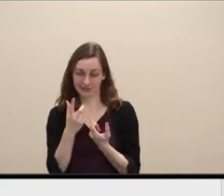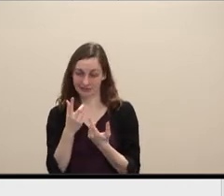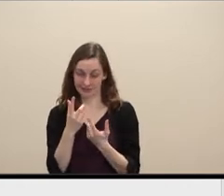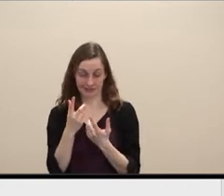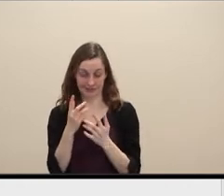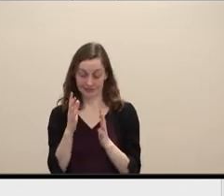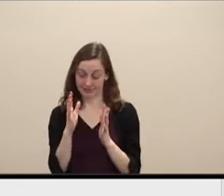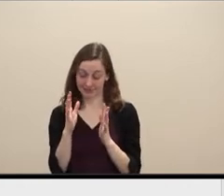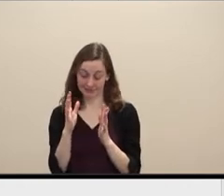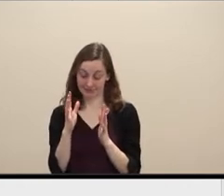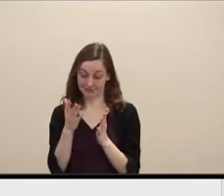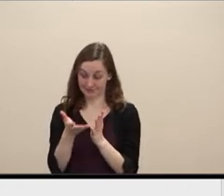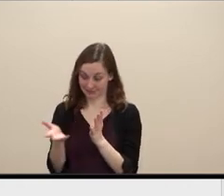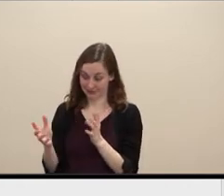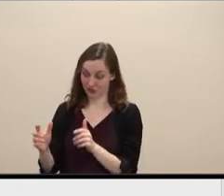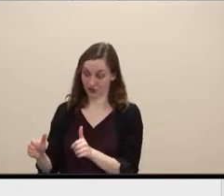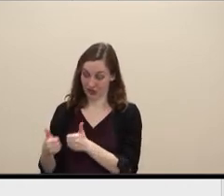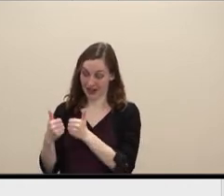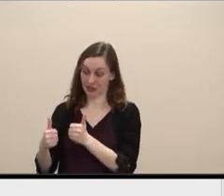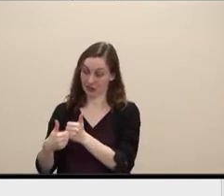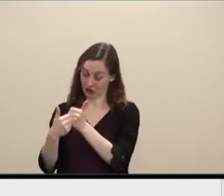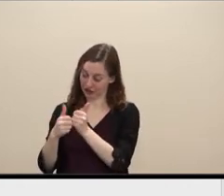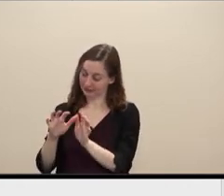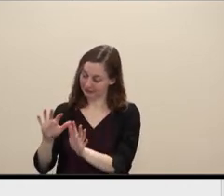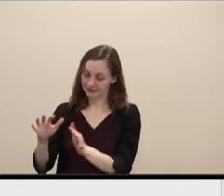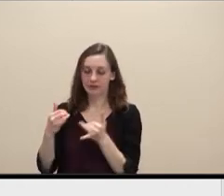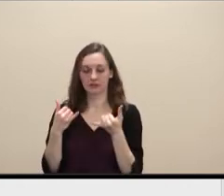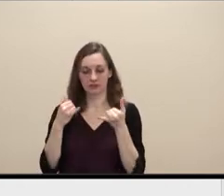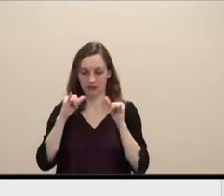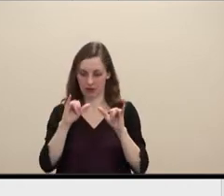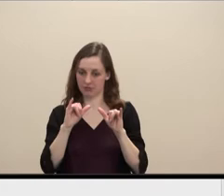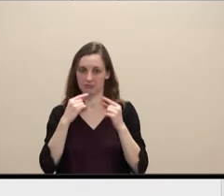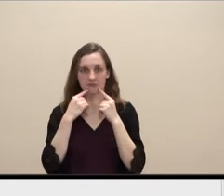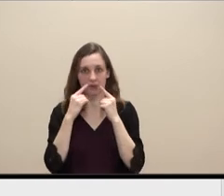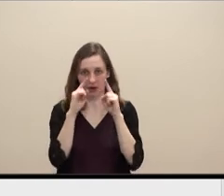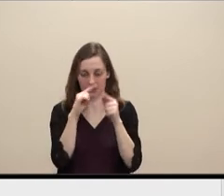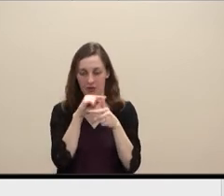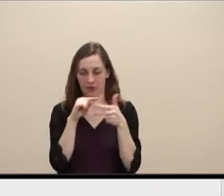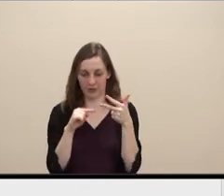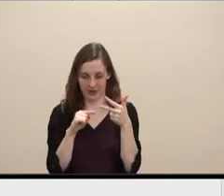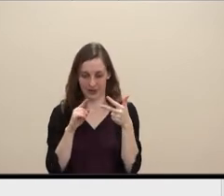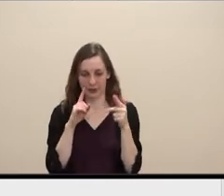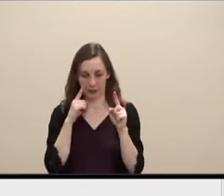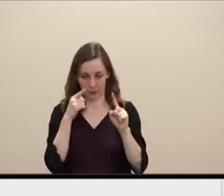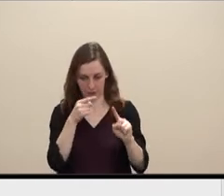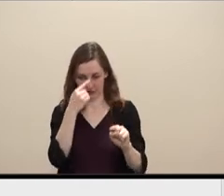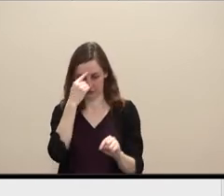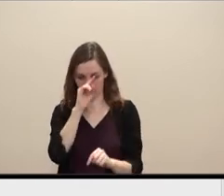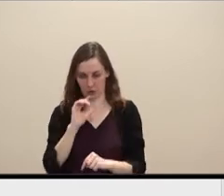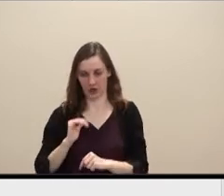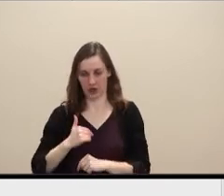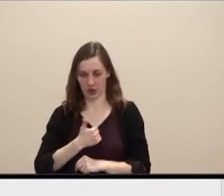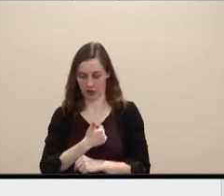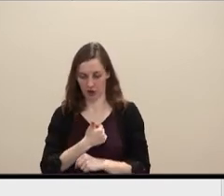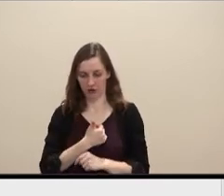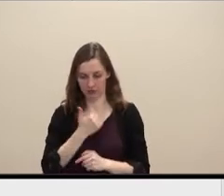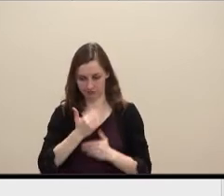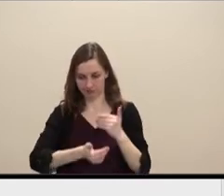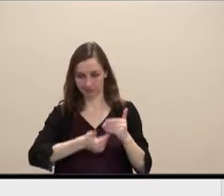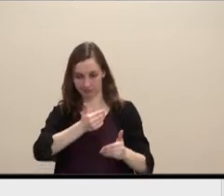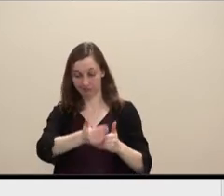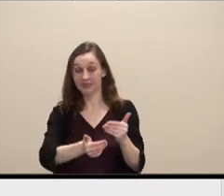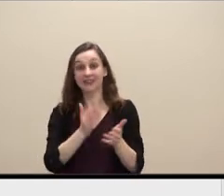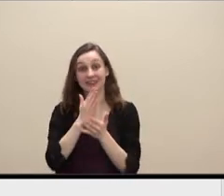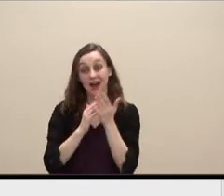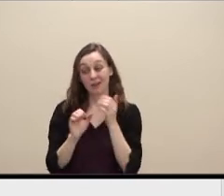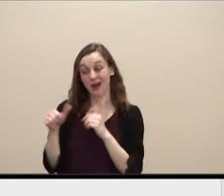the challenges, we have been able to implement all three measures of our designation. You know, I have heard that other districts have had to make some